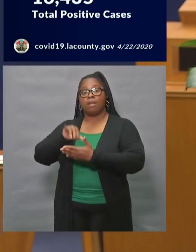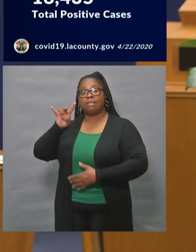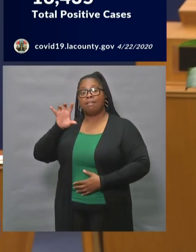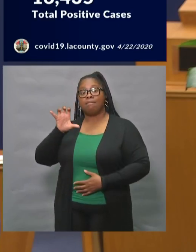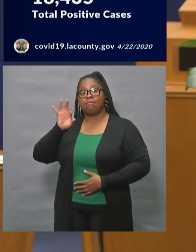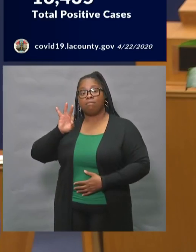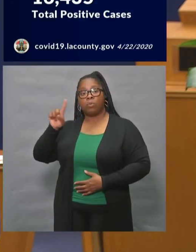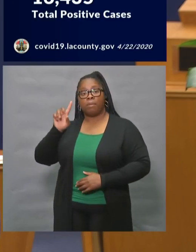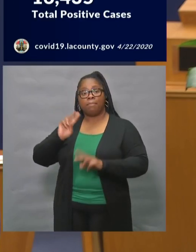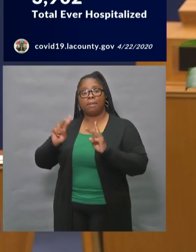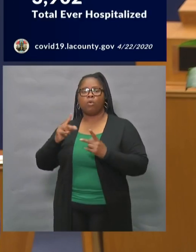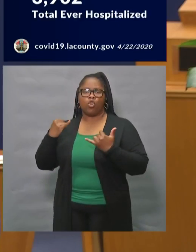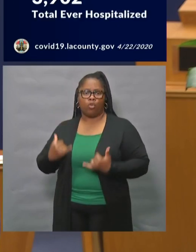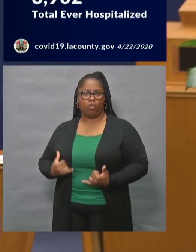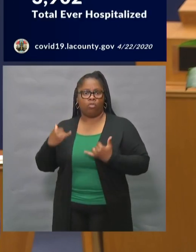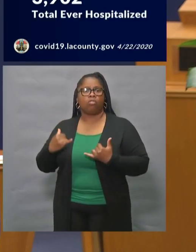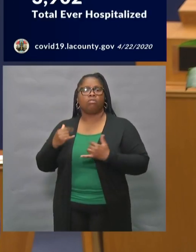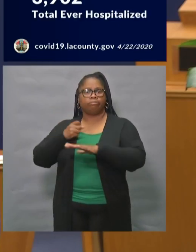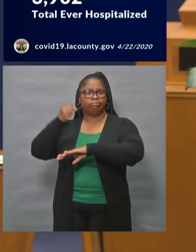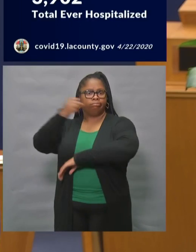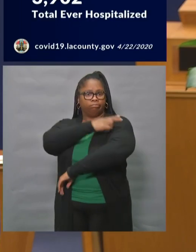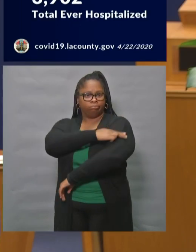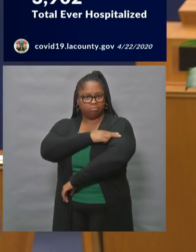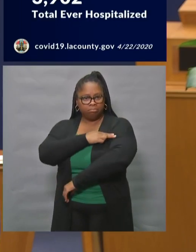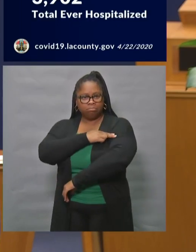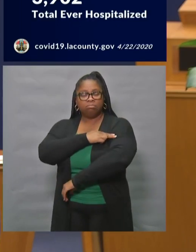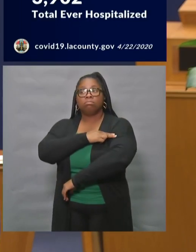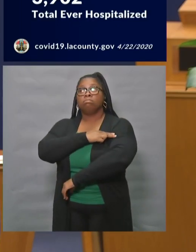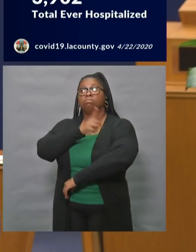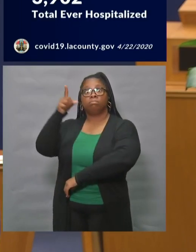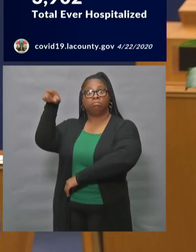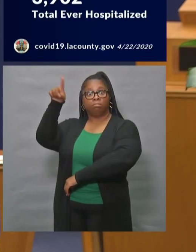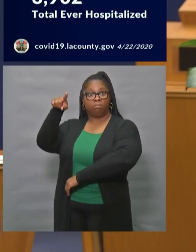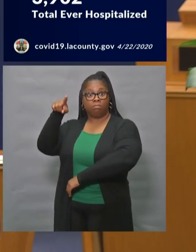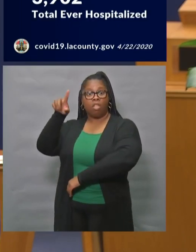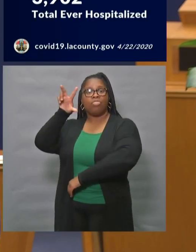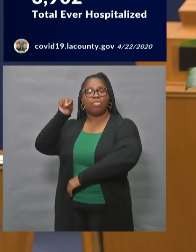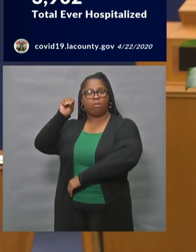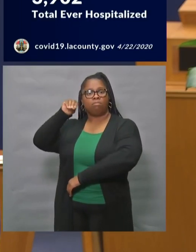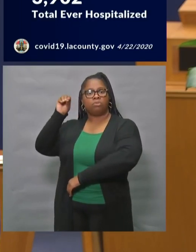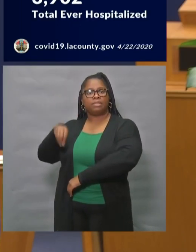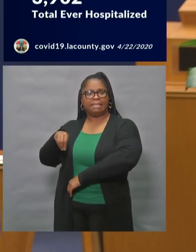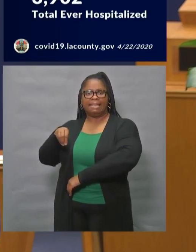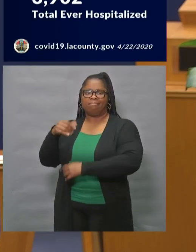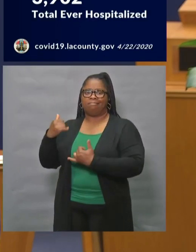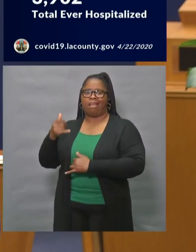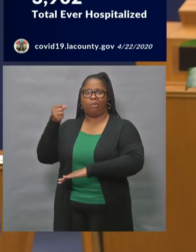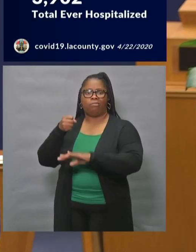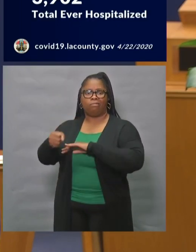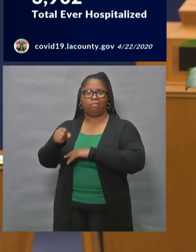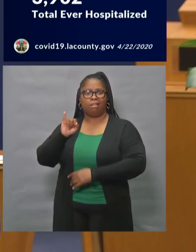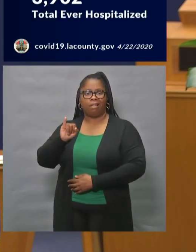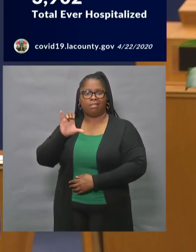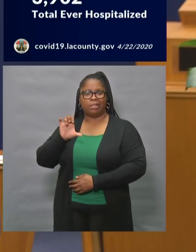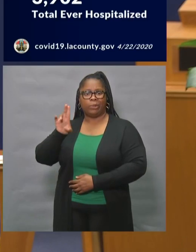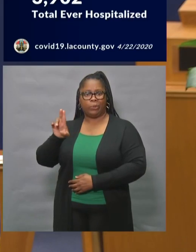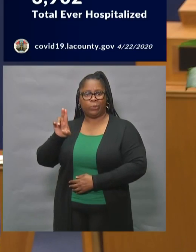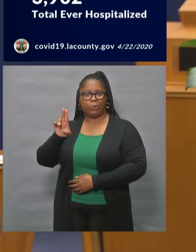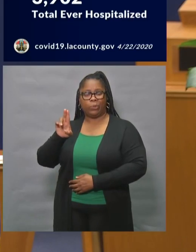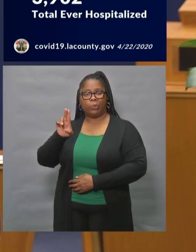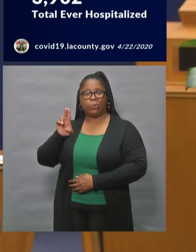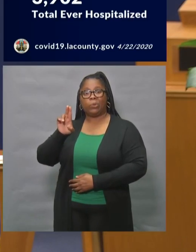1,791 people currently hospitalized, and 30% of the hospitalized patients are in the ICU, and